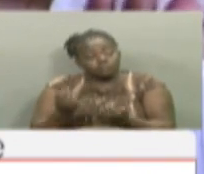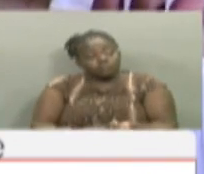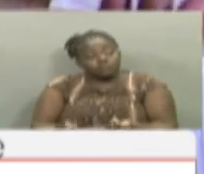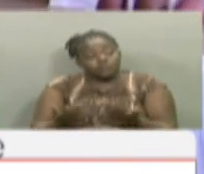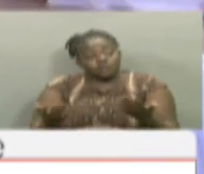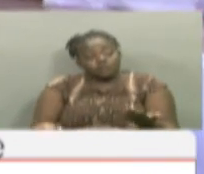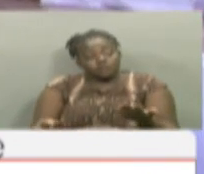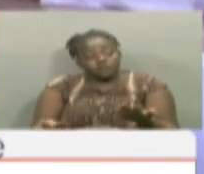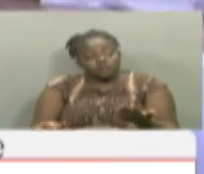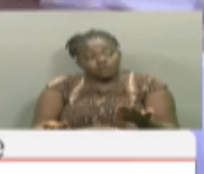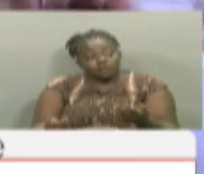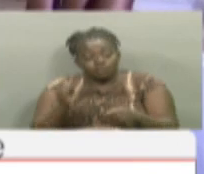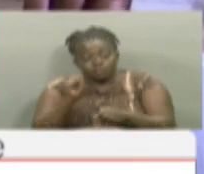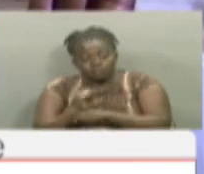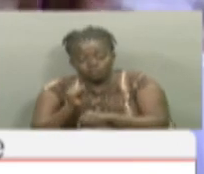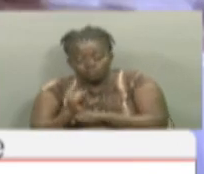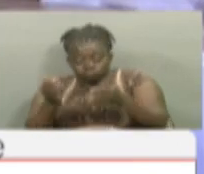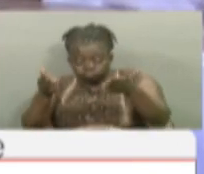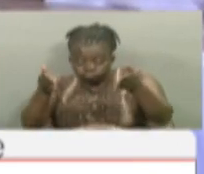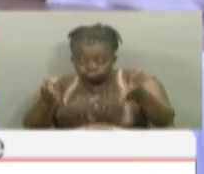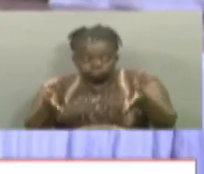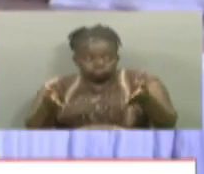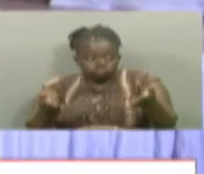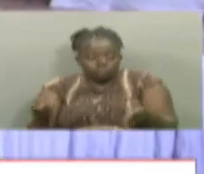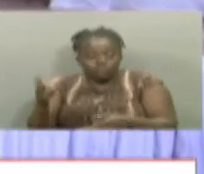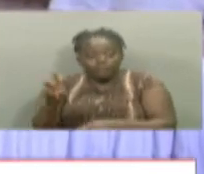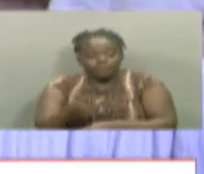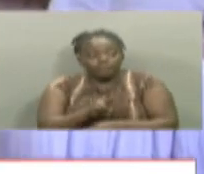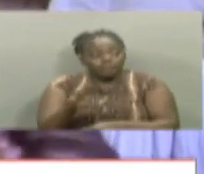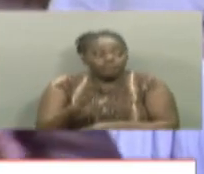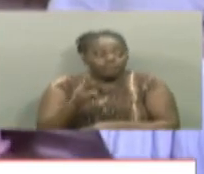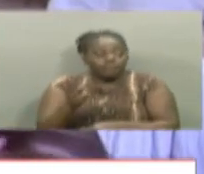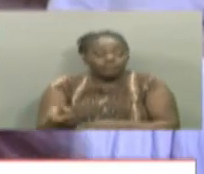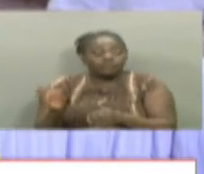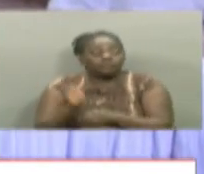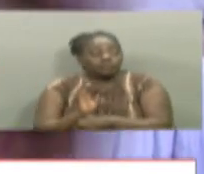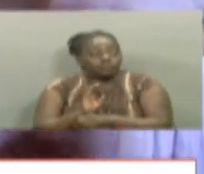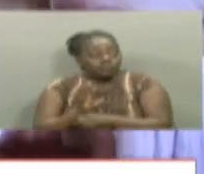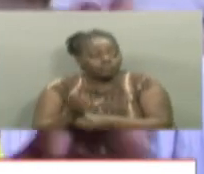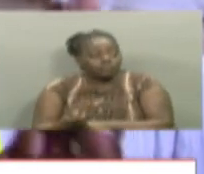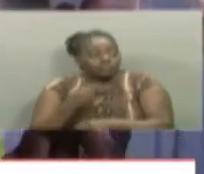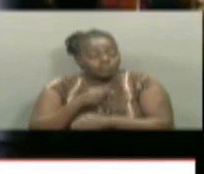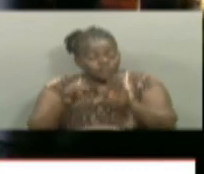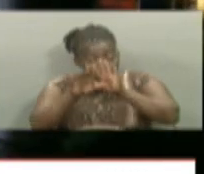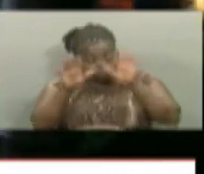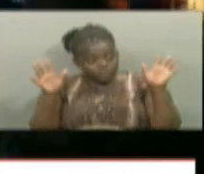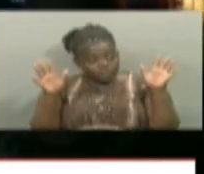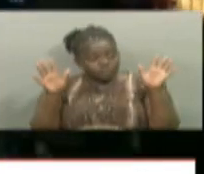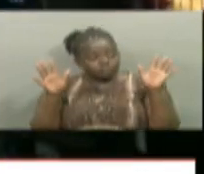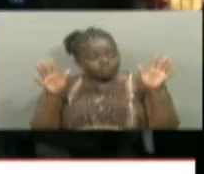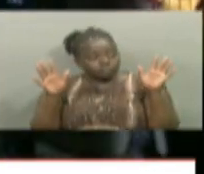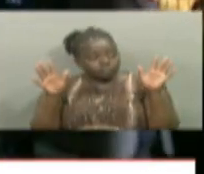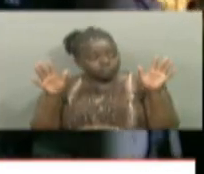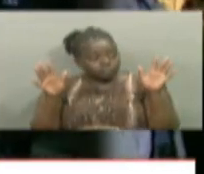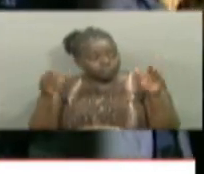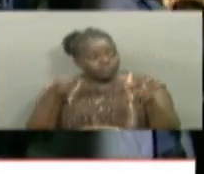articulated in Parliament, I've been present both in the plenary and the committee. I'm very clear there. I'm